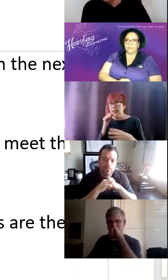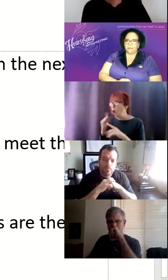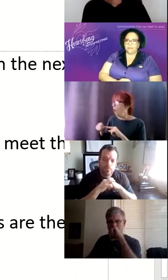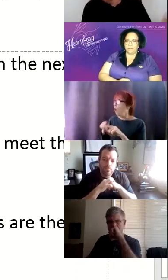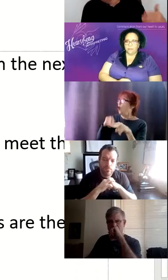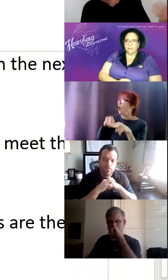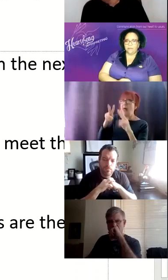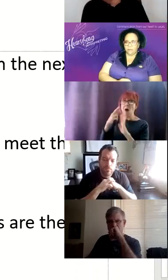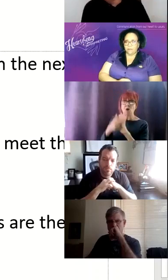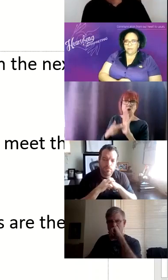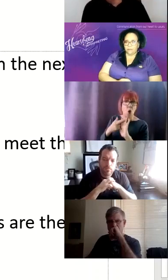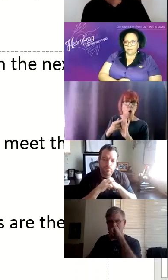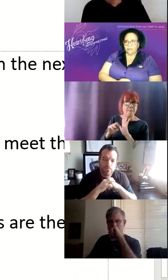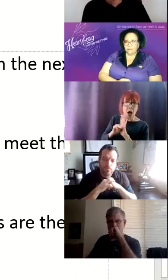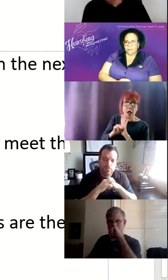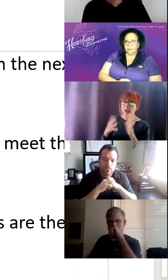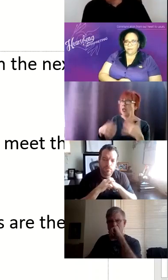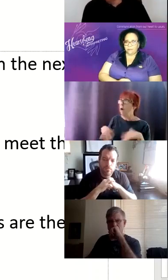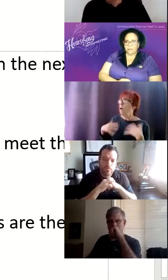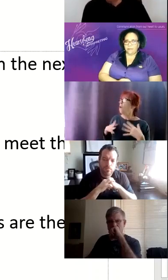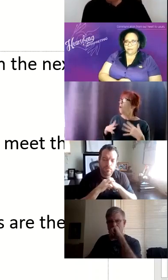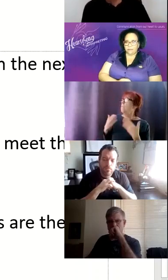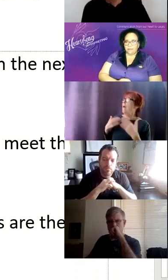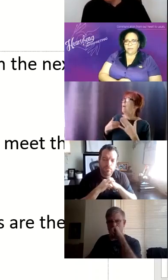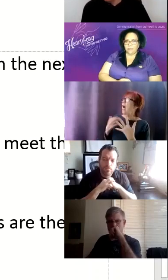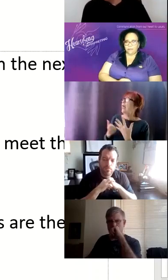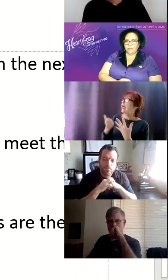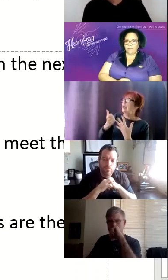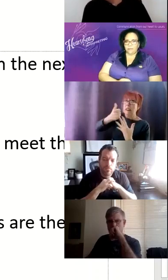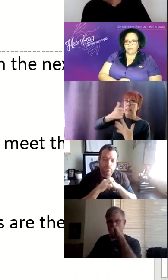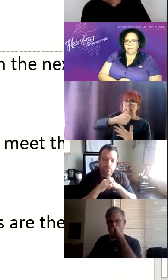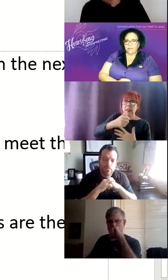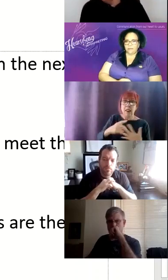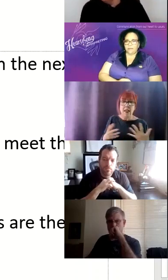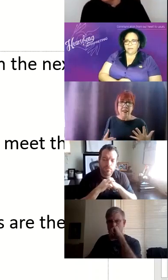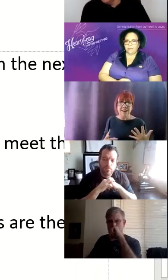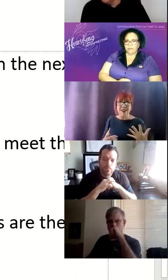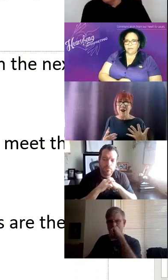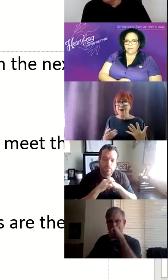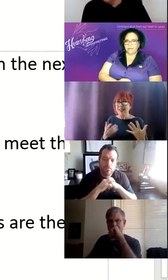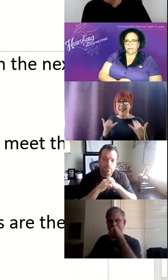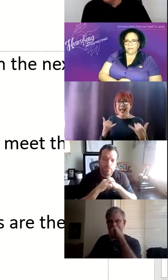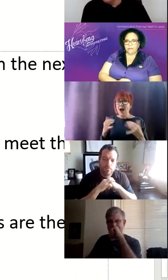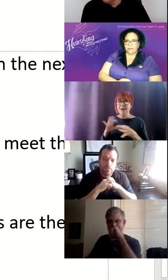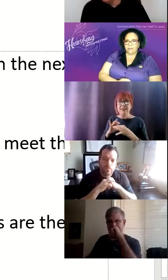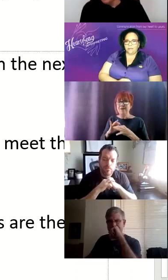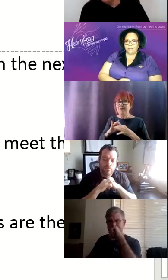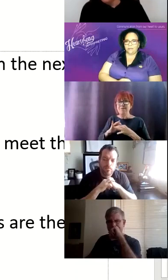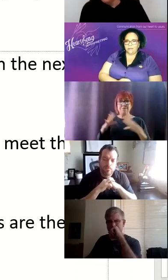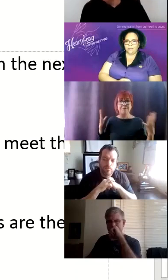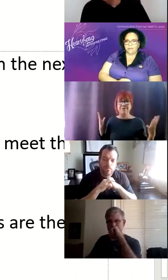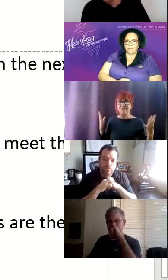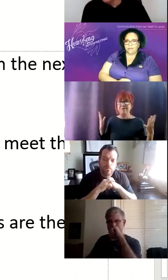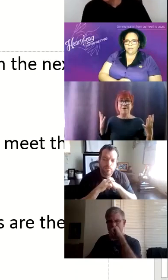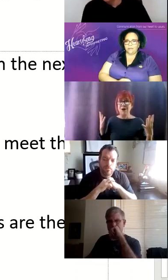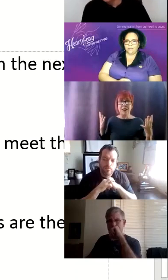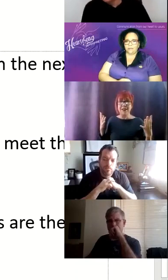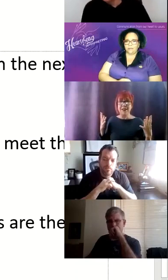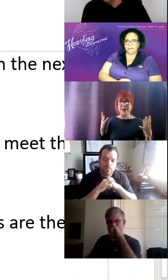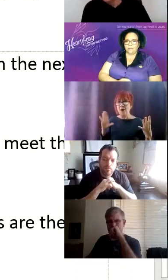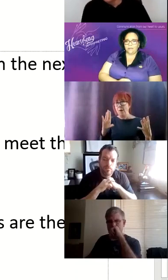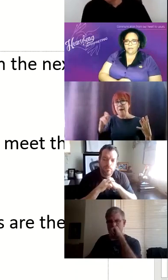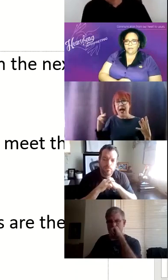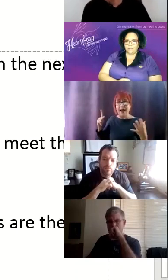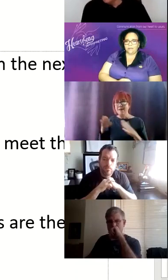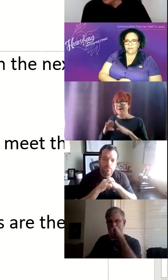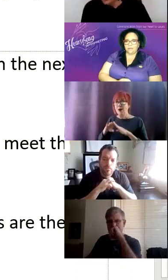model, that's cool, maybe I can be vice president next year. I don't know if that's going to be the same when we come back on campus. And so that is a